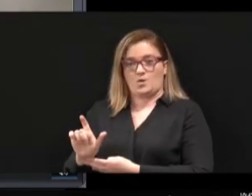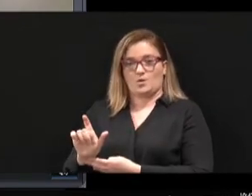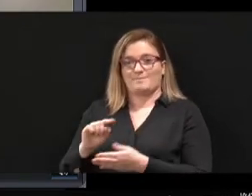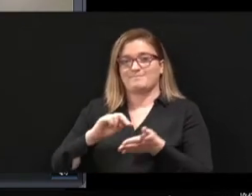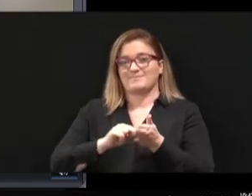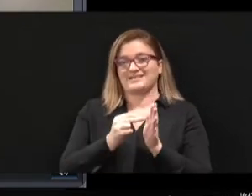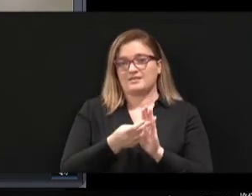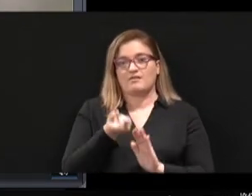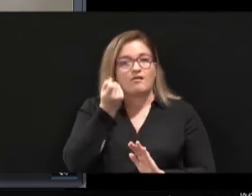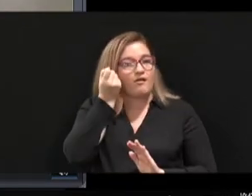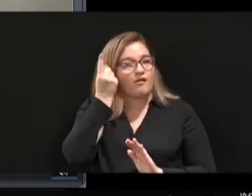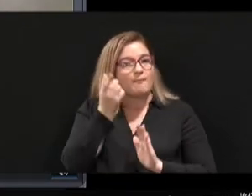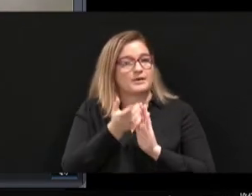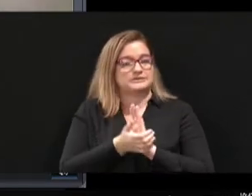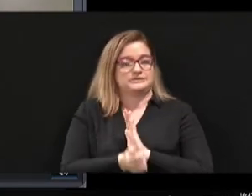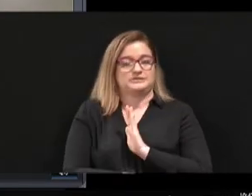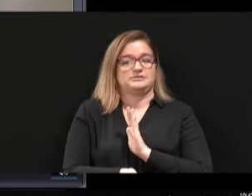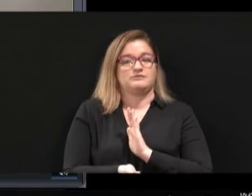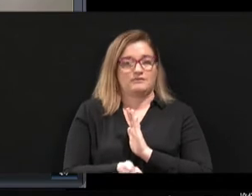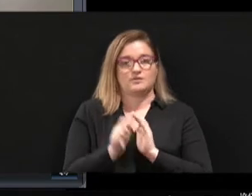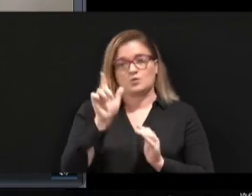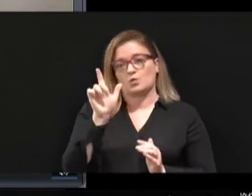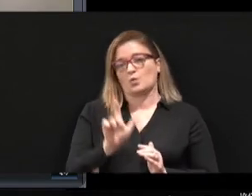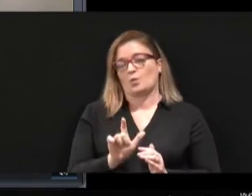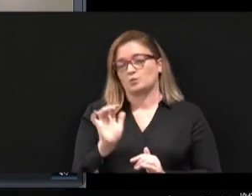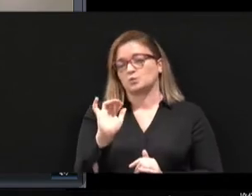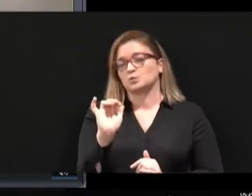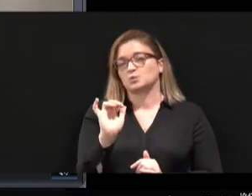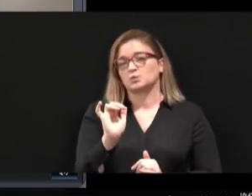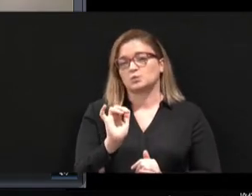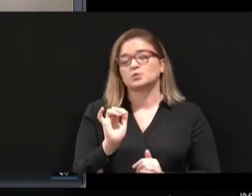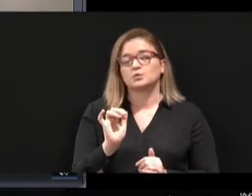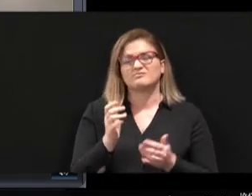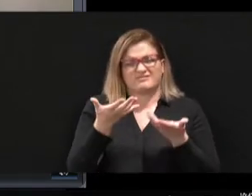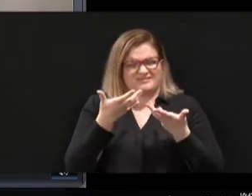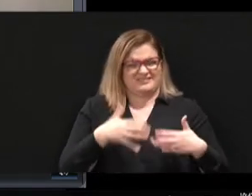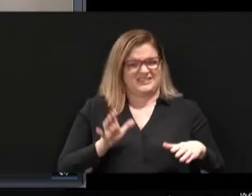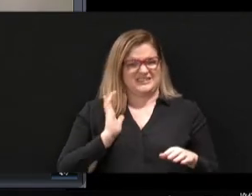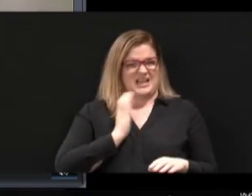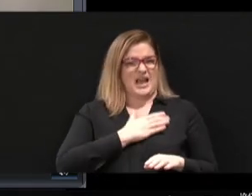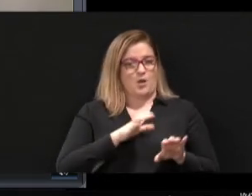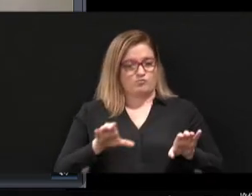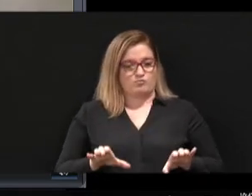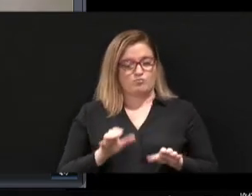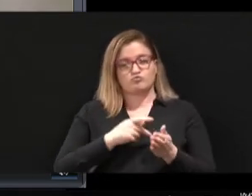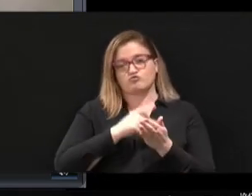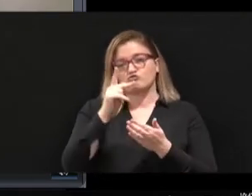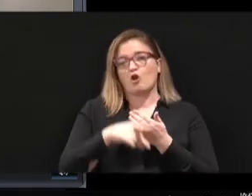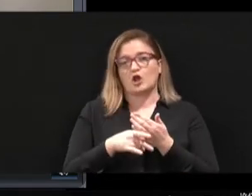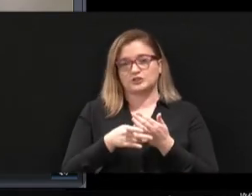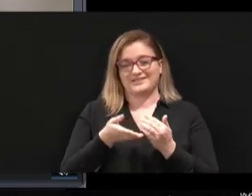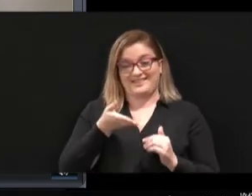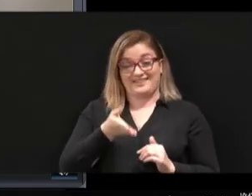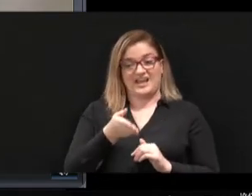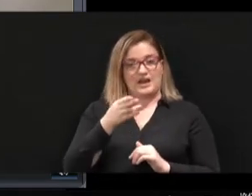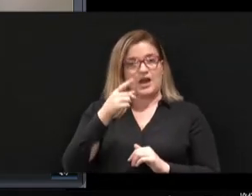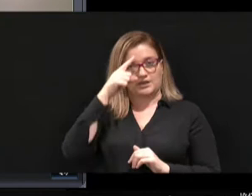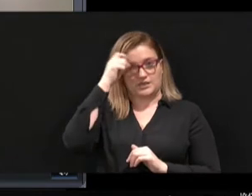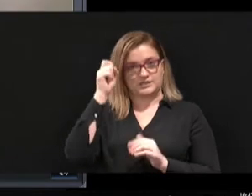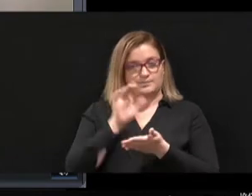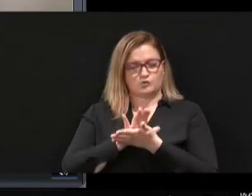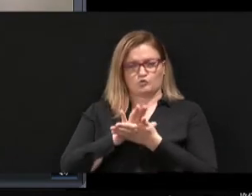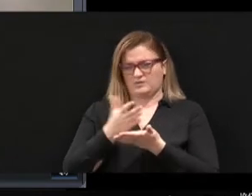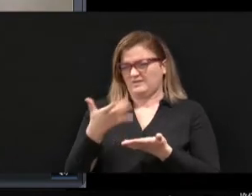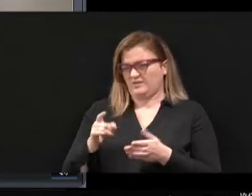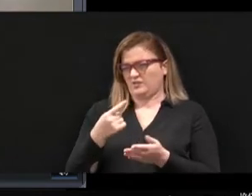low. When we did our project in our summer school, what we found is